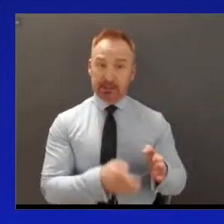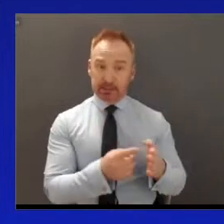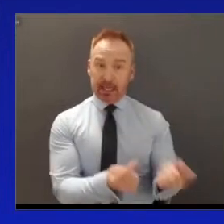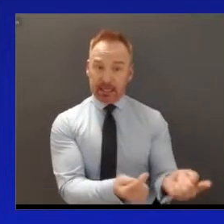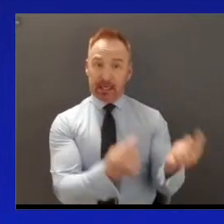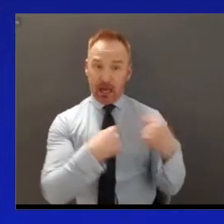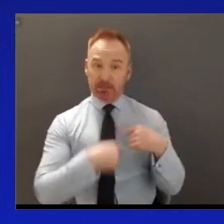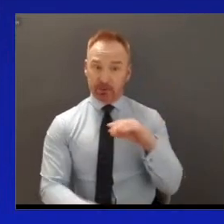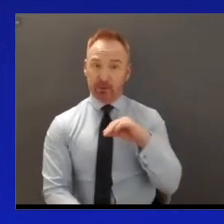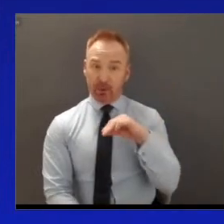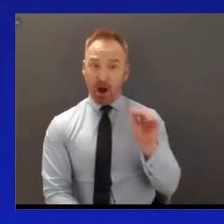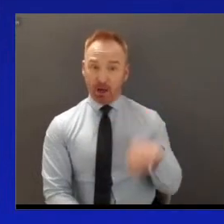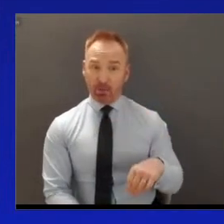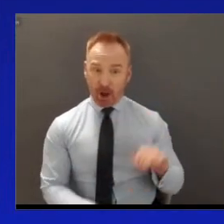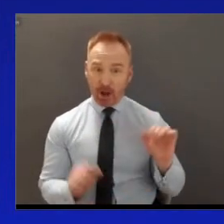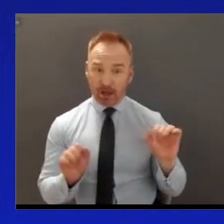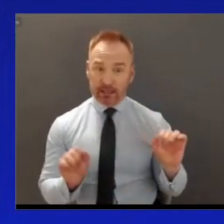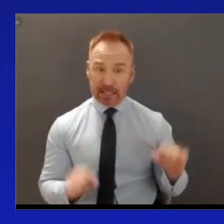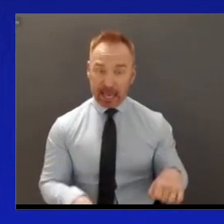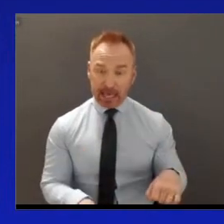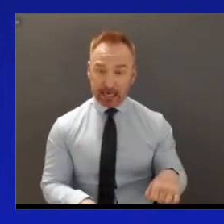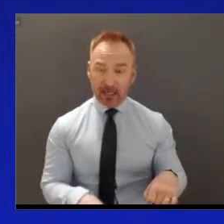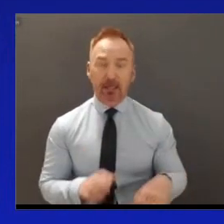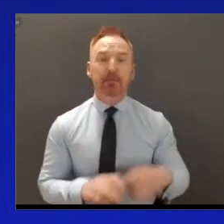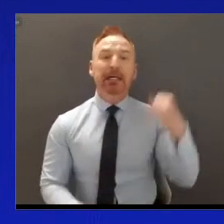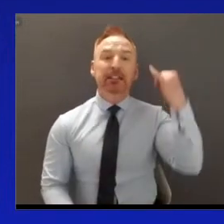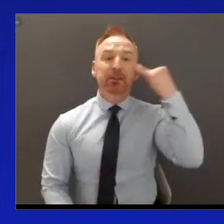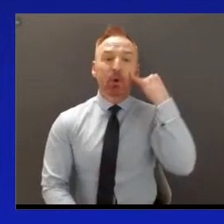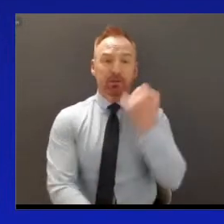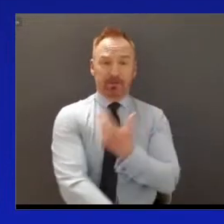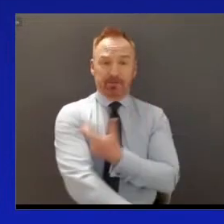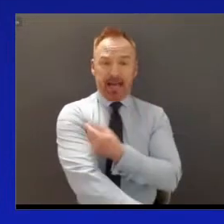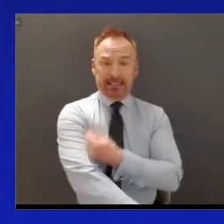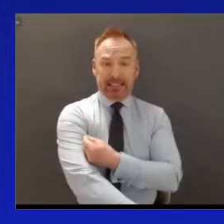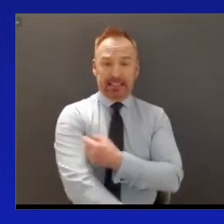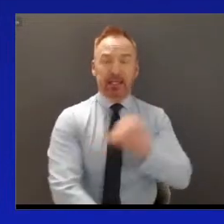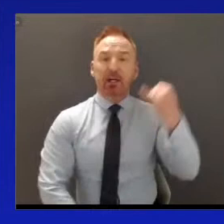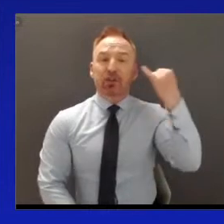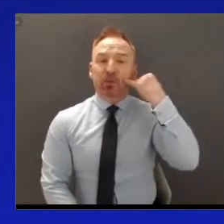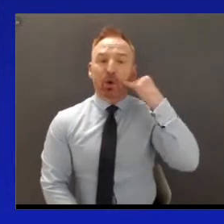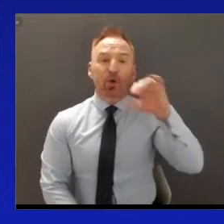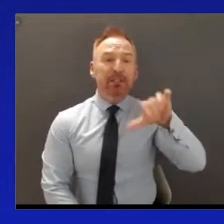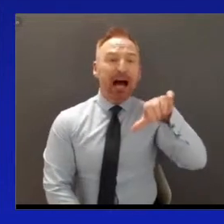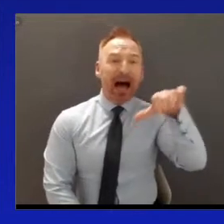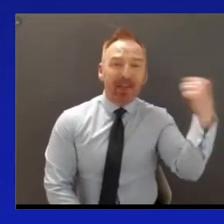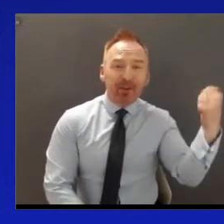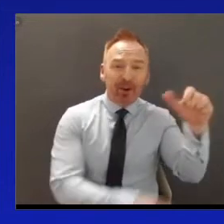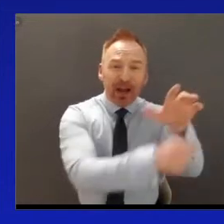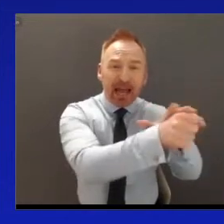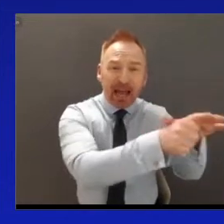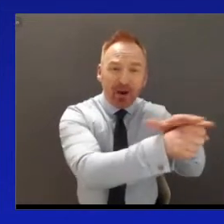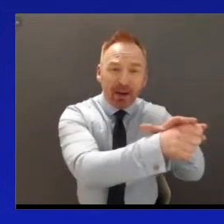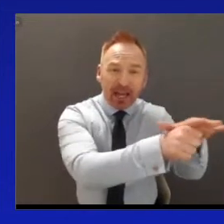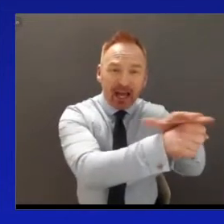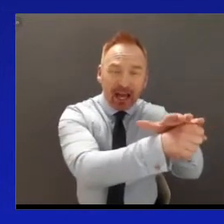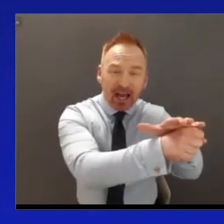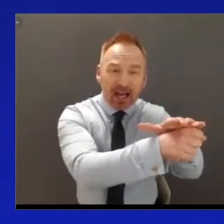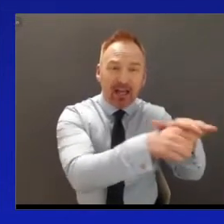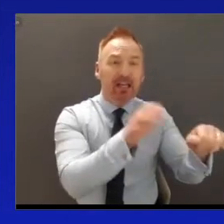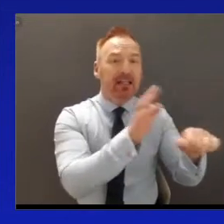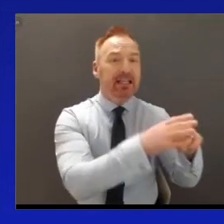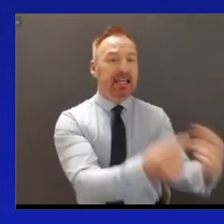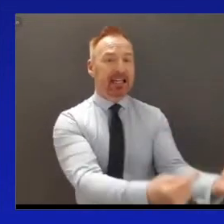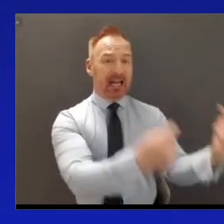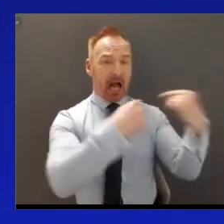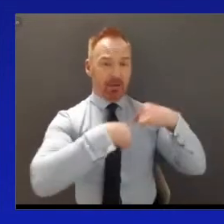cross-jurisdiction vaccines? Could someone from Kemptville get a vaccine at the Sportsplex, or could someone from Ottawa head